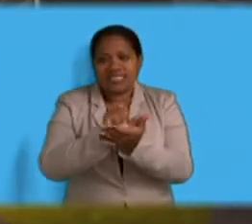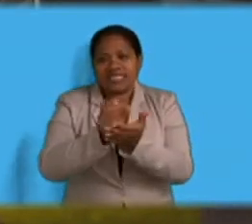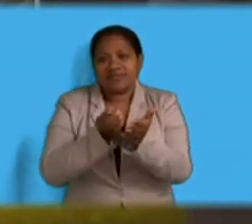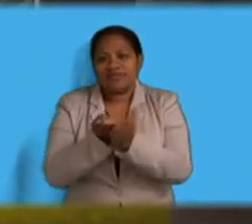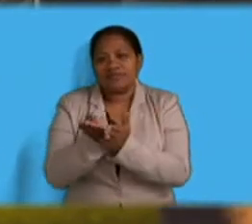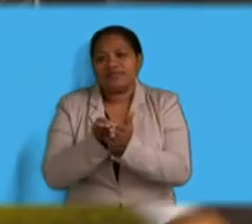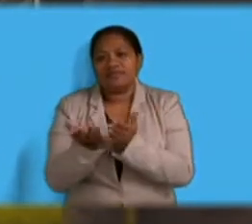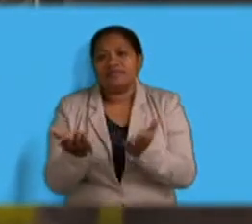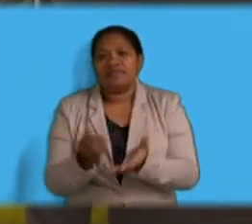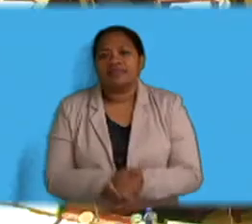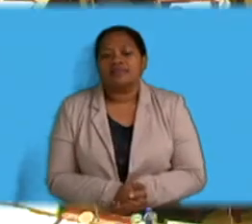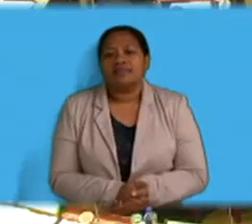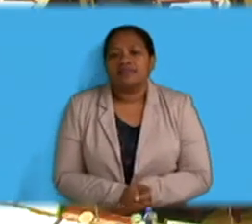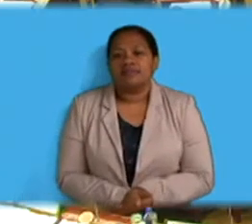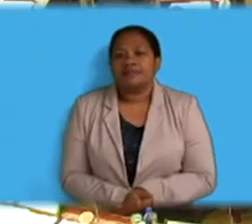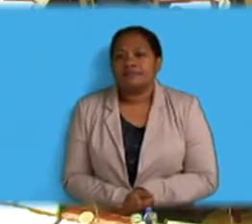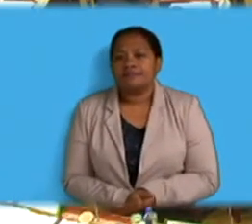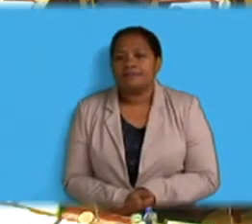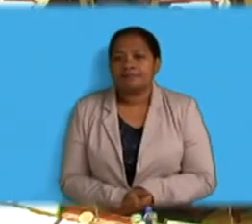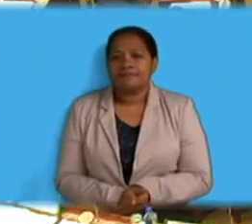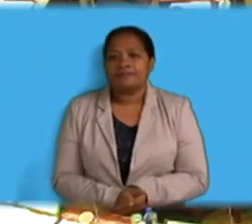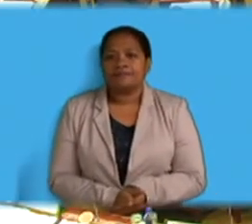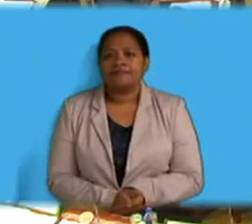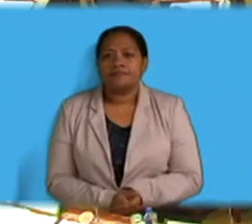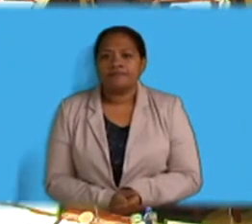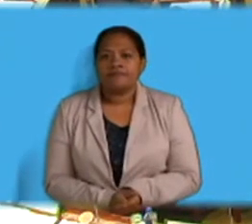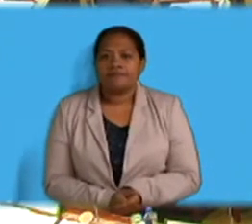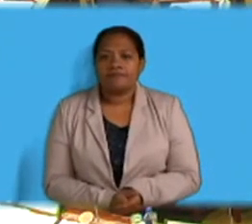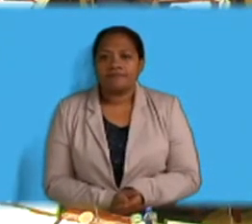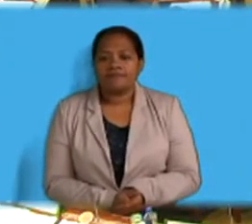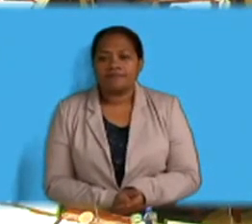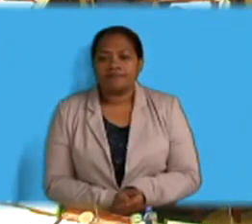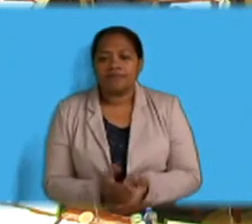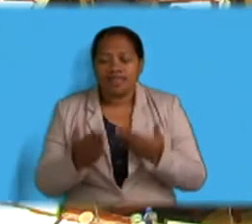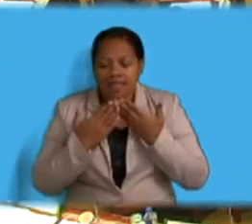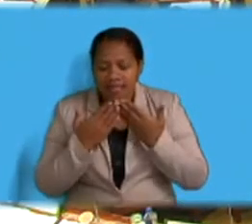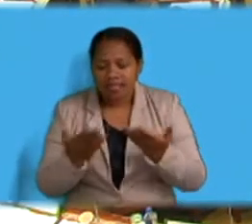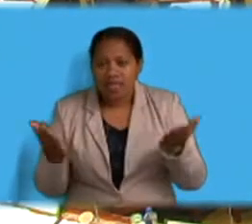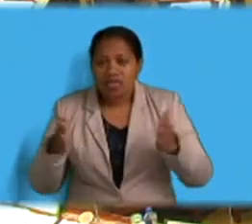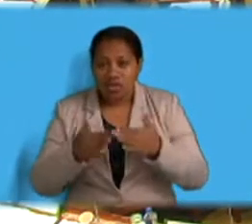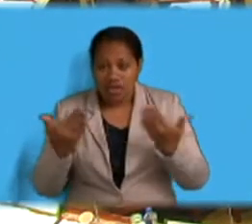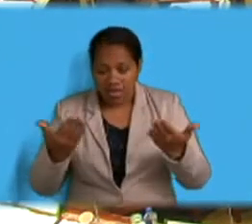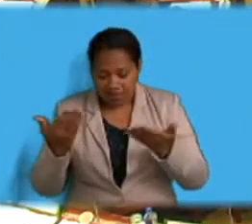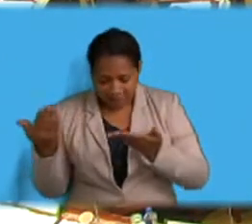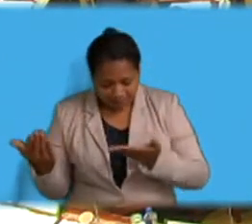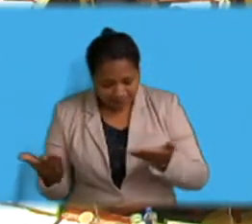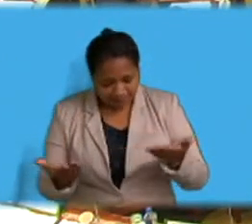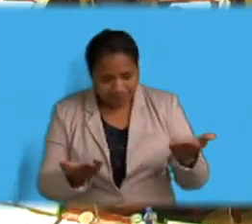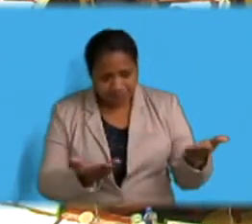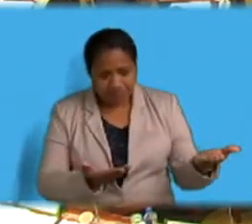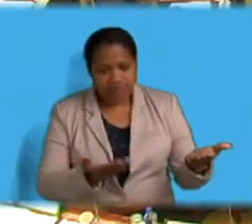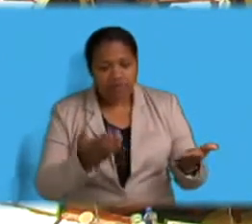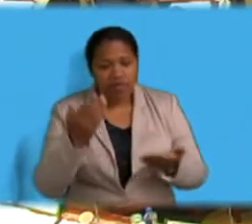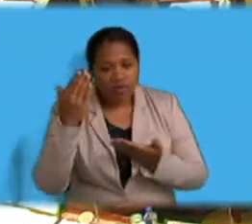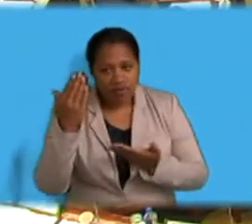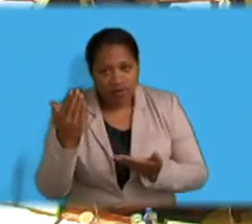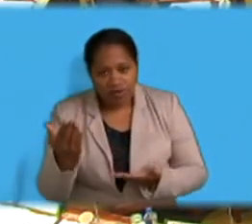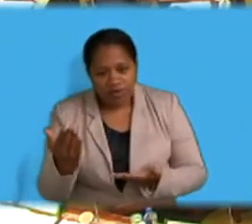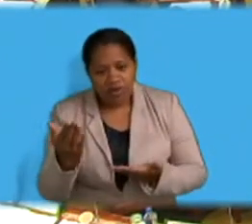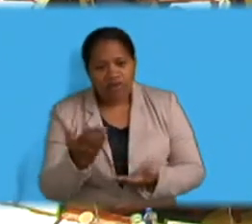you. Thank you. And I now give the floor to the Honourable Alvin Maharaj.